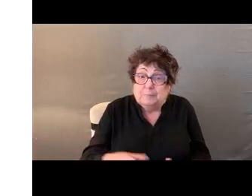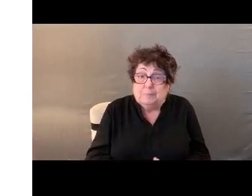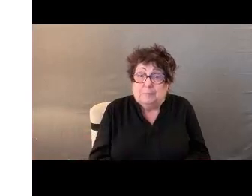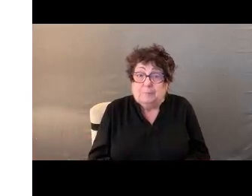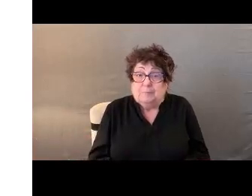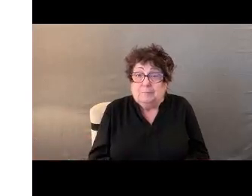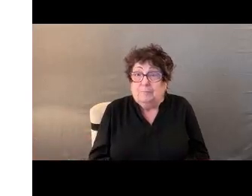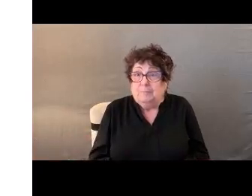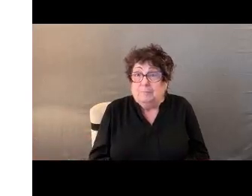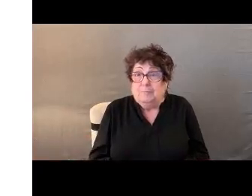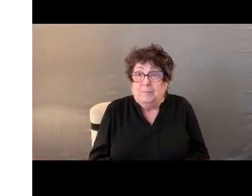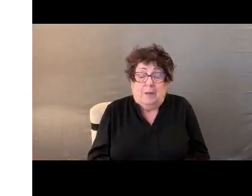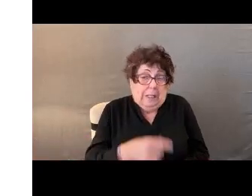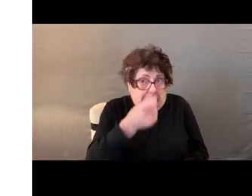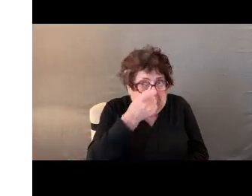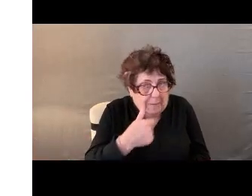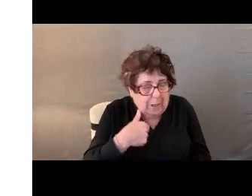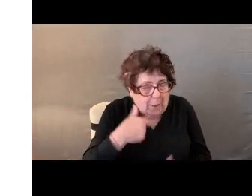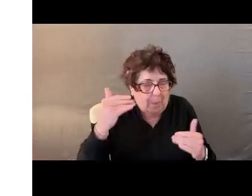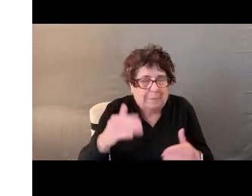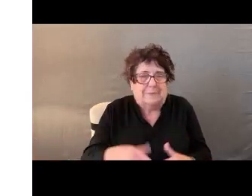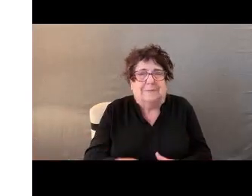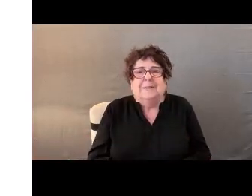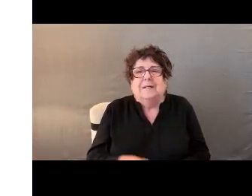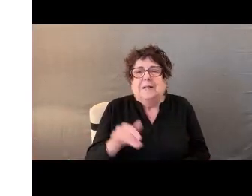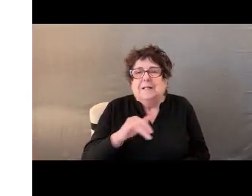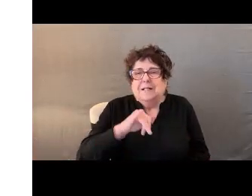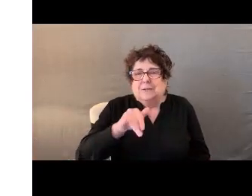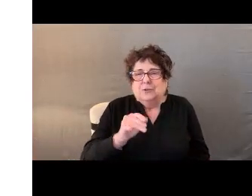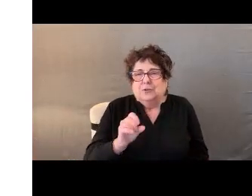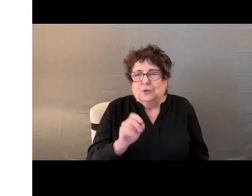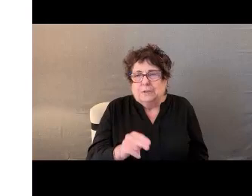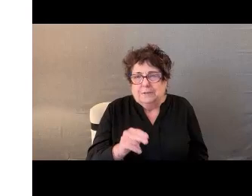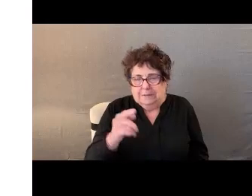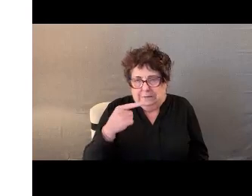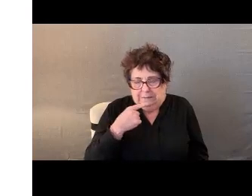Just a little, I hope. Like Jason said, you